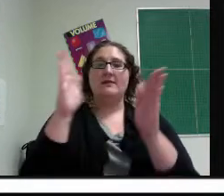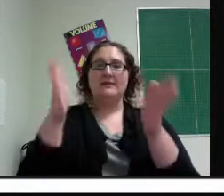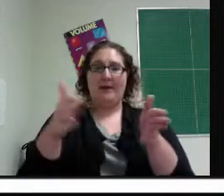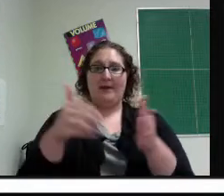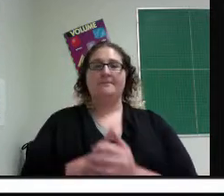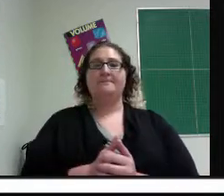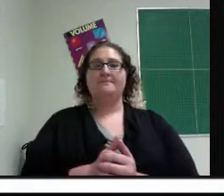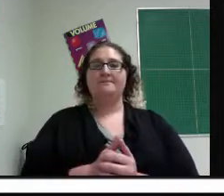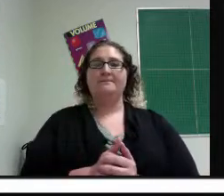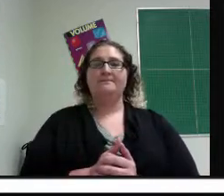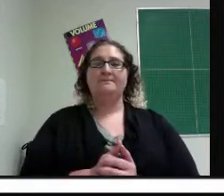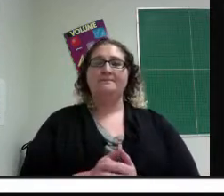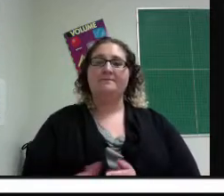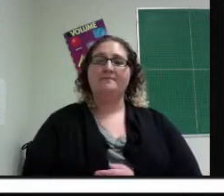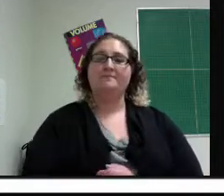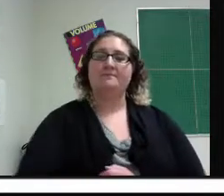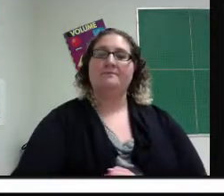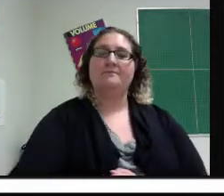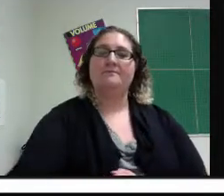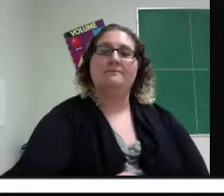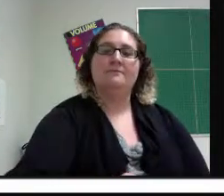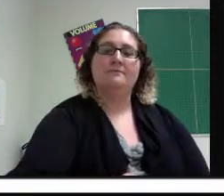AB.